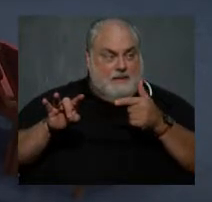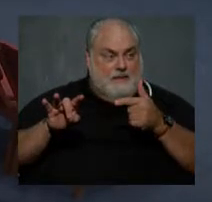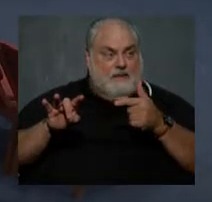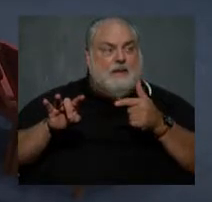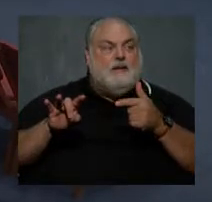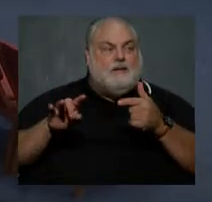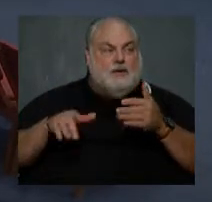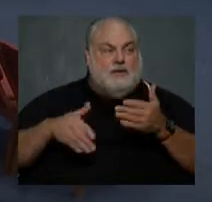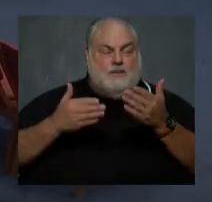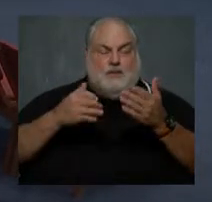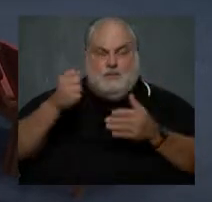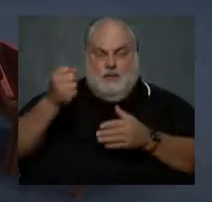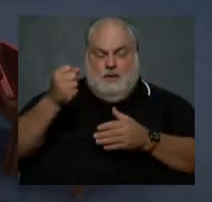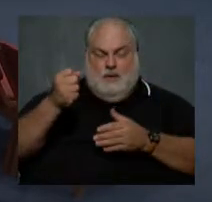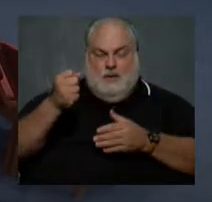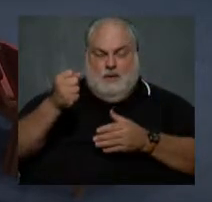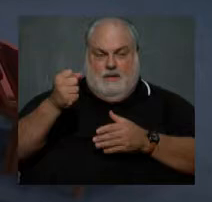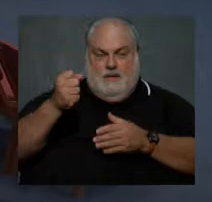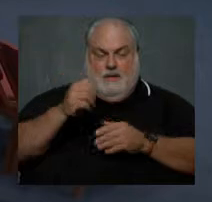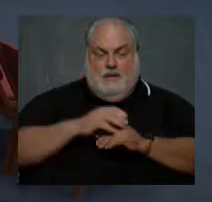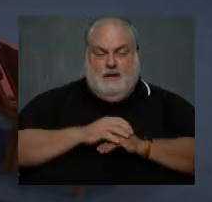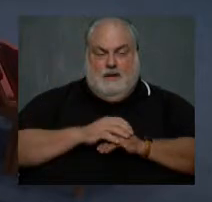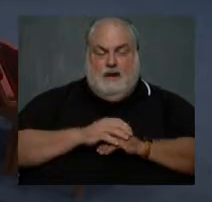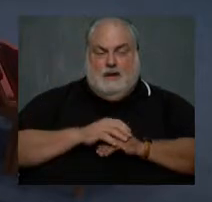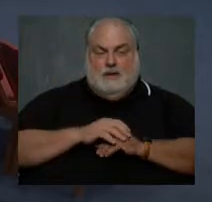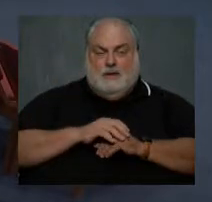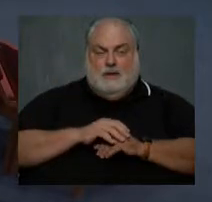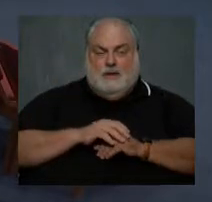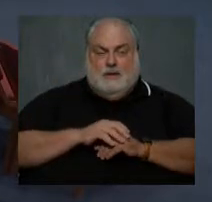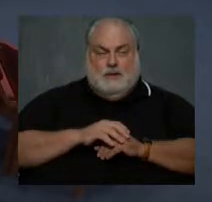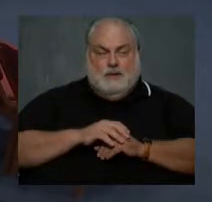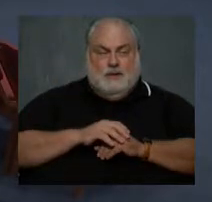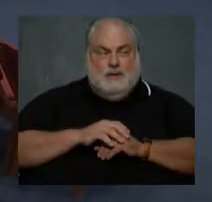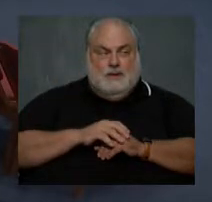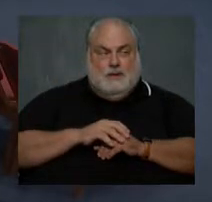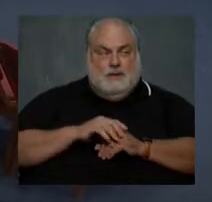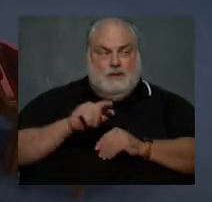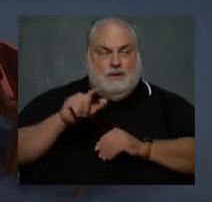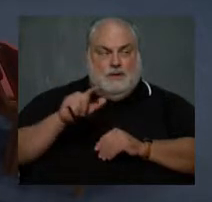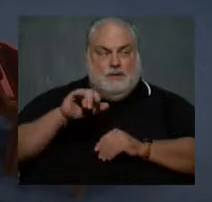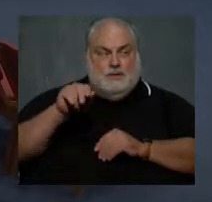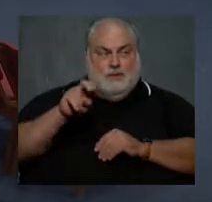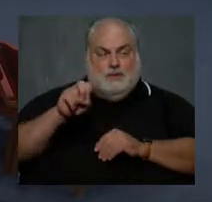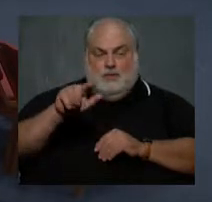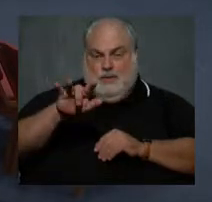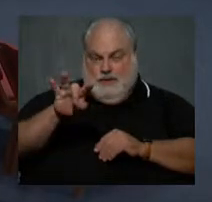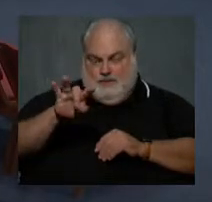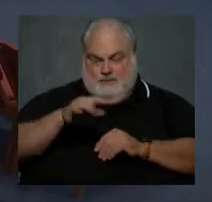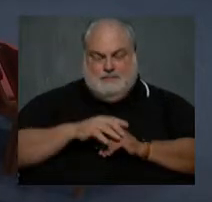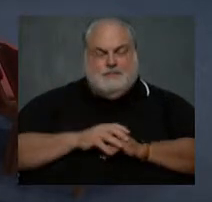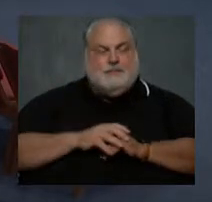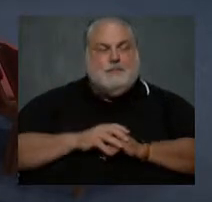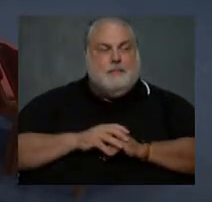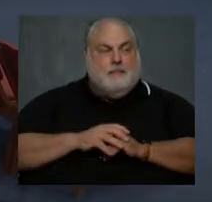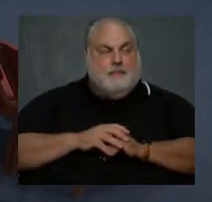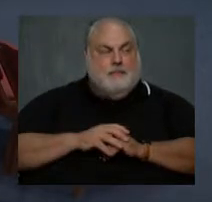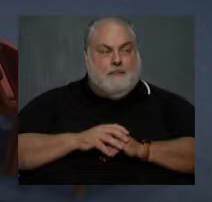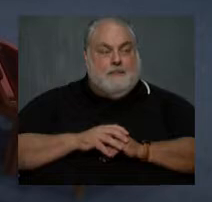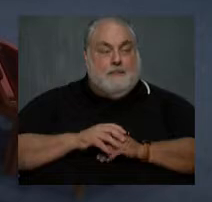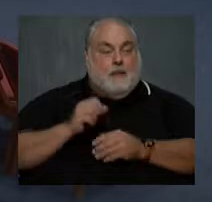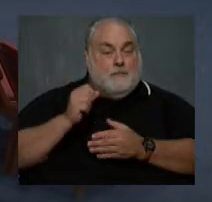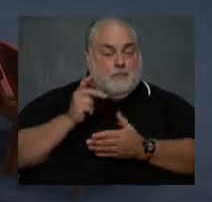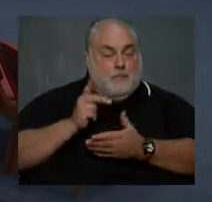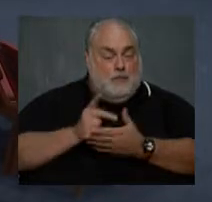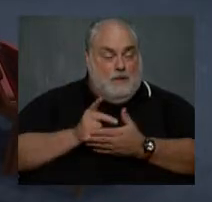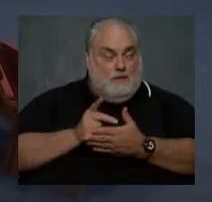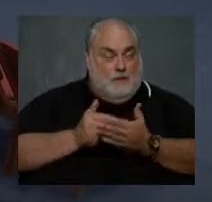Second, we have motion to defer this item until time June 28th. Those approve